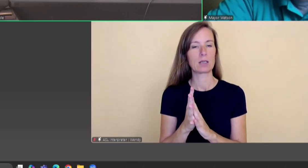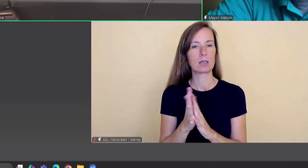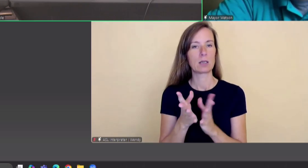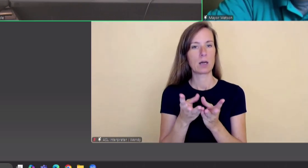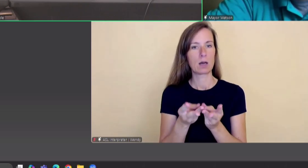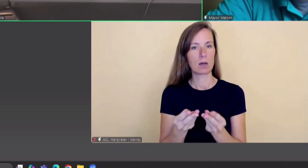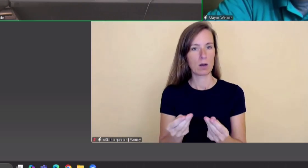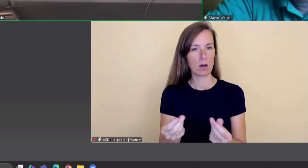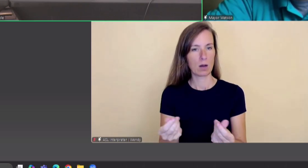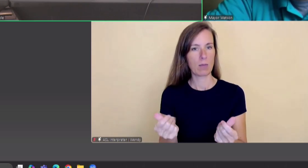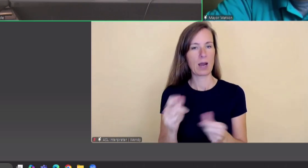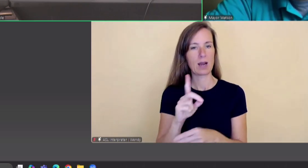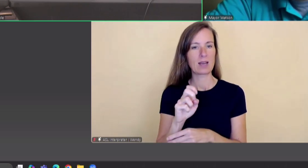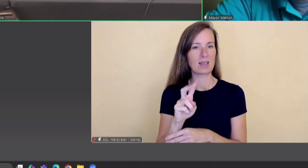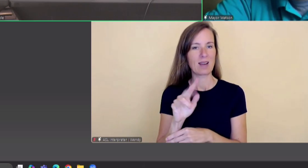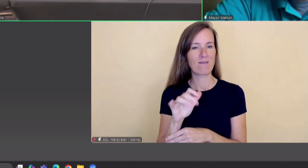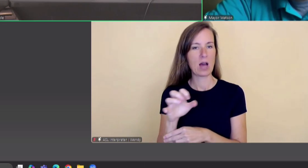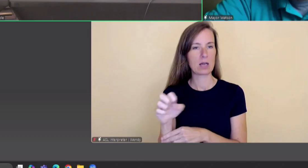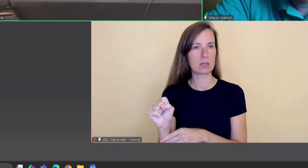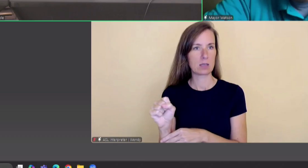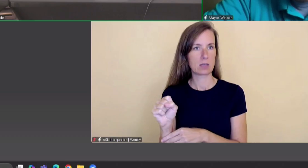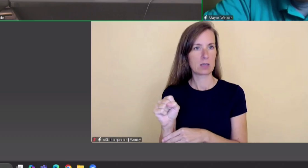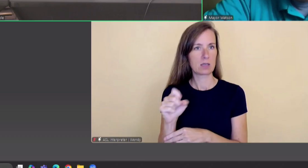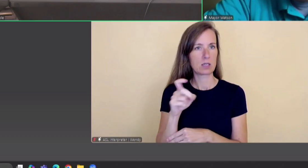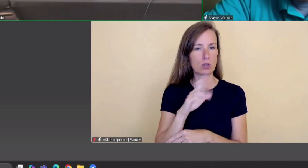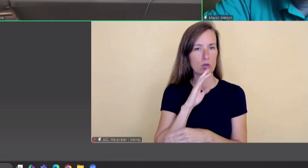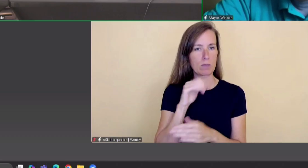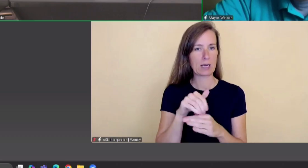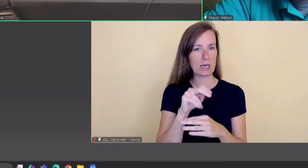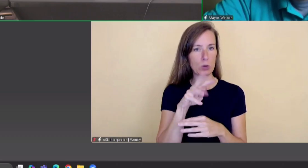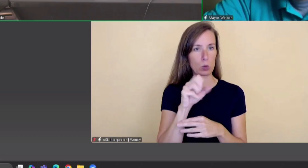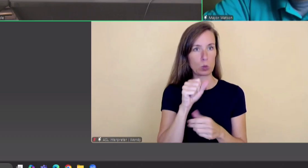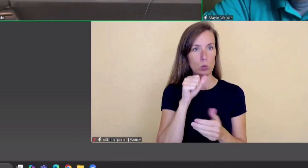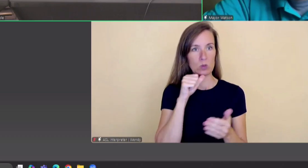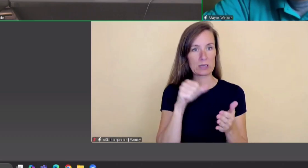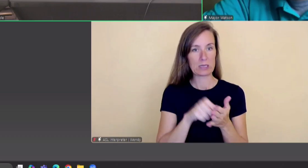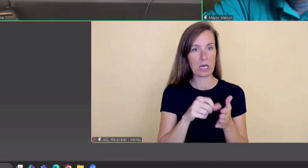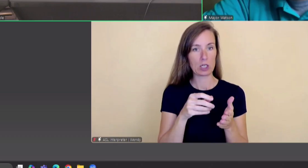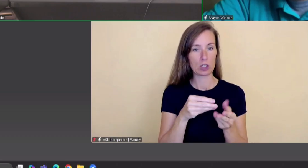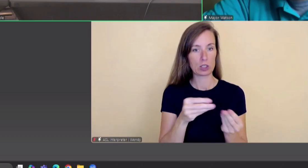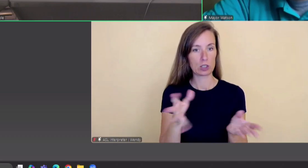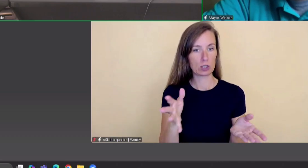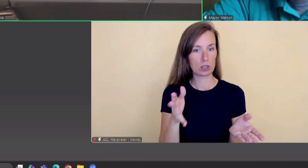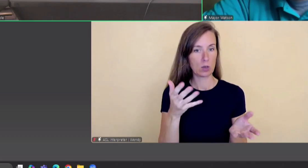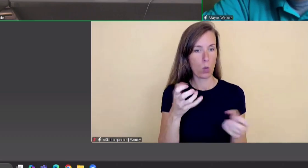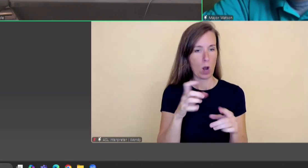newsletter, advertised. I don't know if we want to do it for ahead of the town meeting.